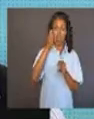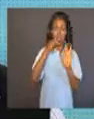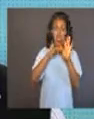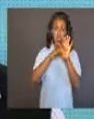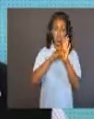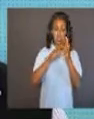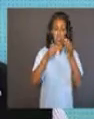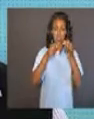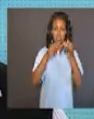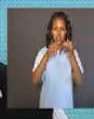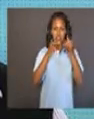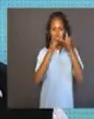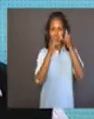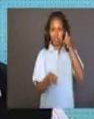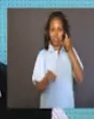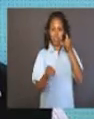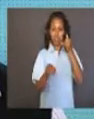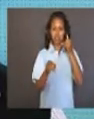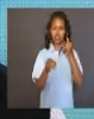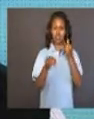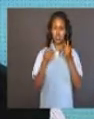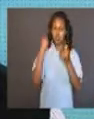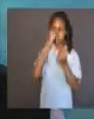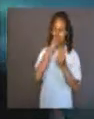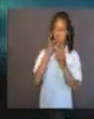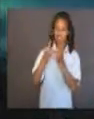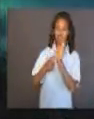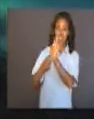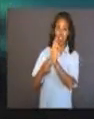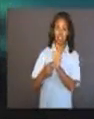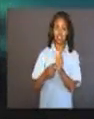ray tubes to display images.